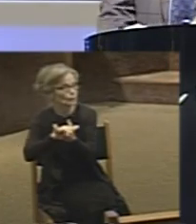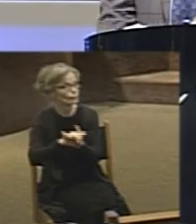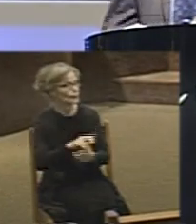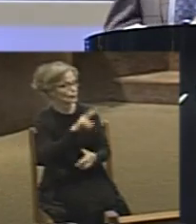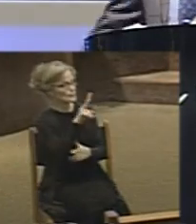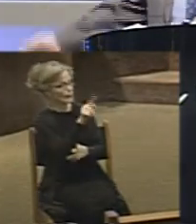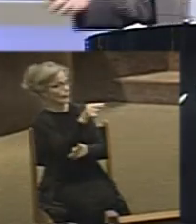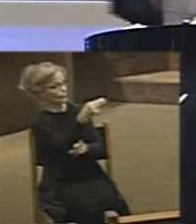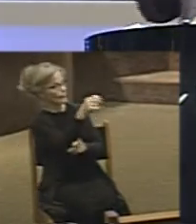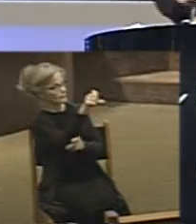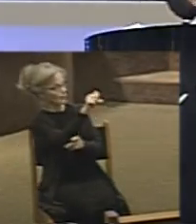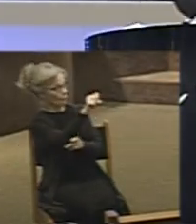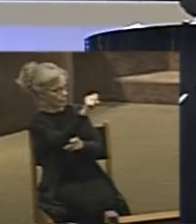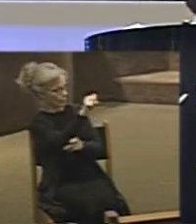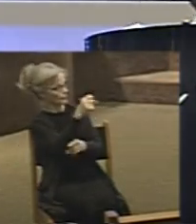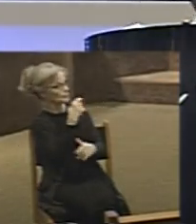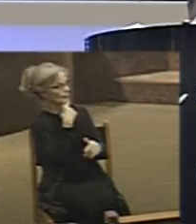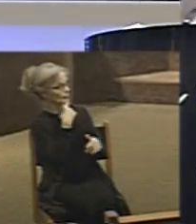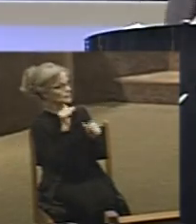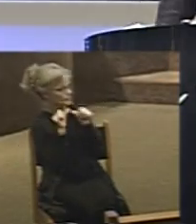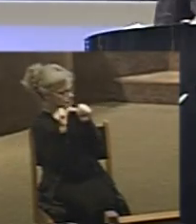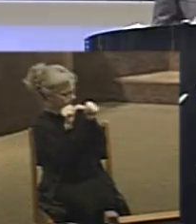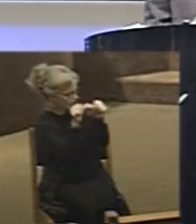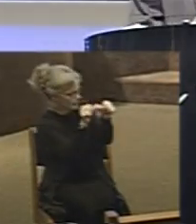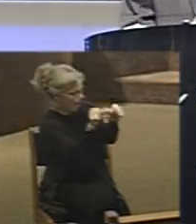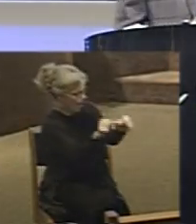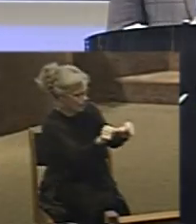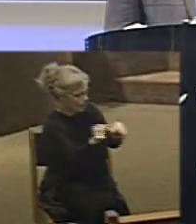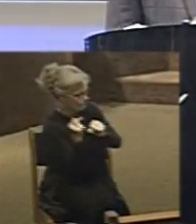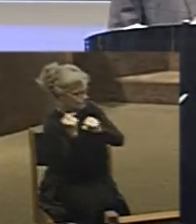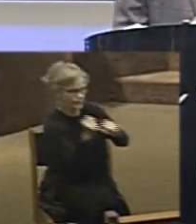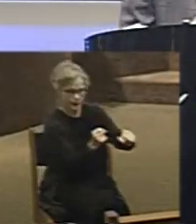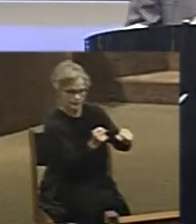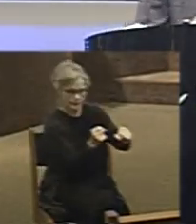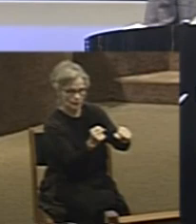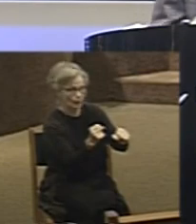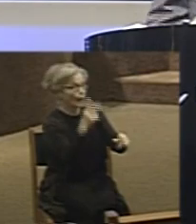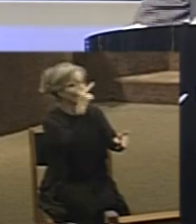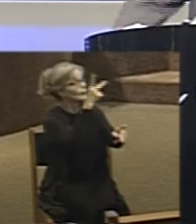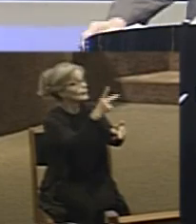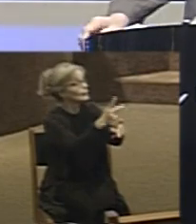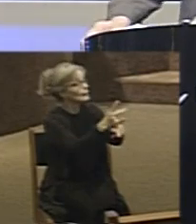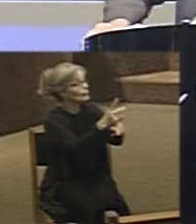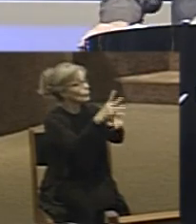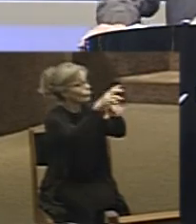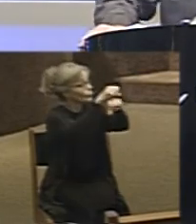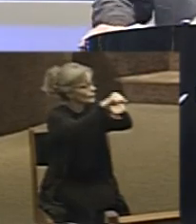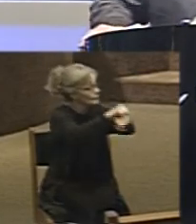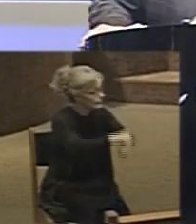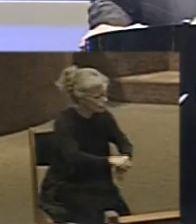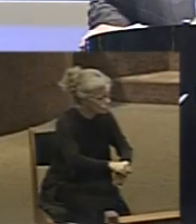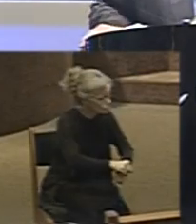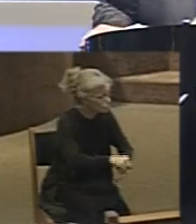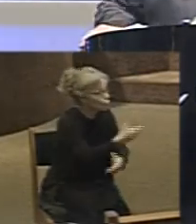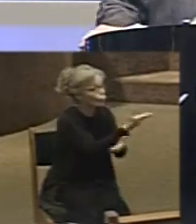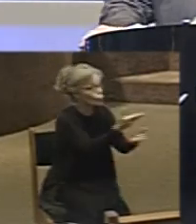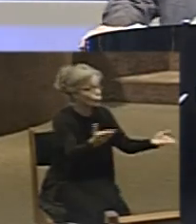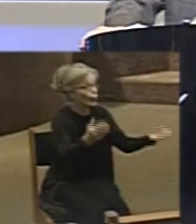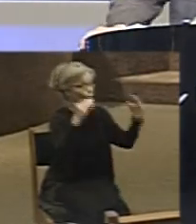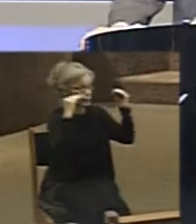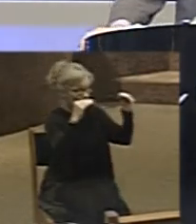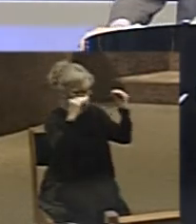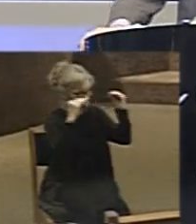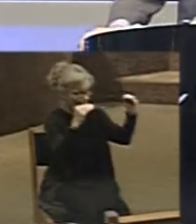say it. Say, stand fast. And hold the traditions which ye have been taught, whether by